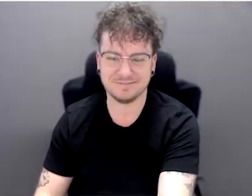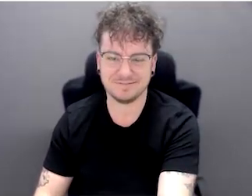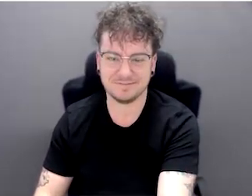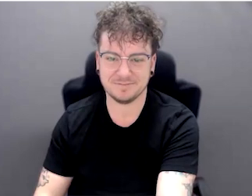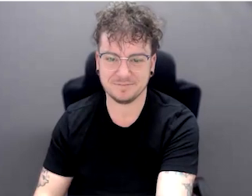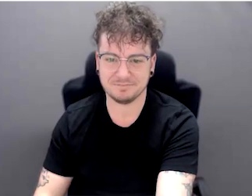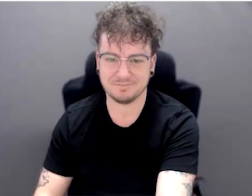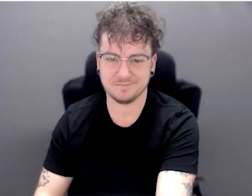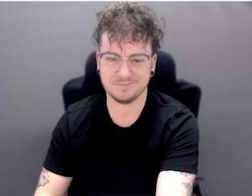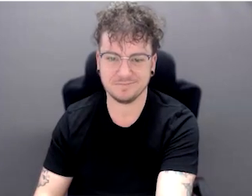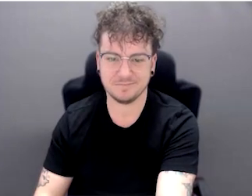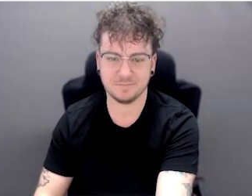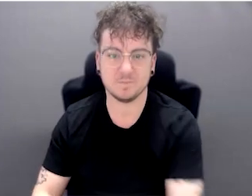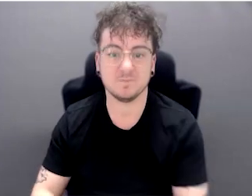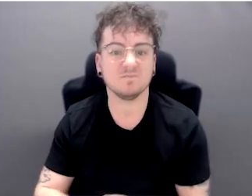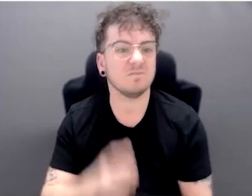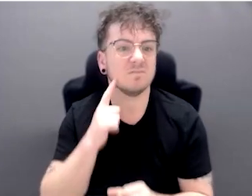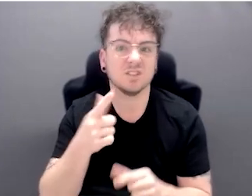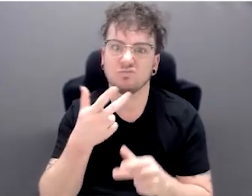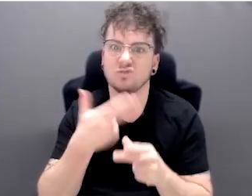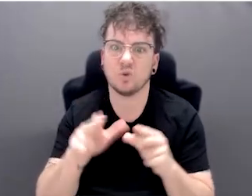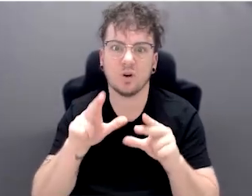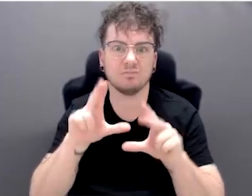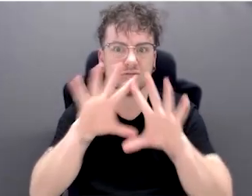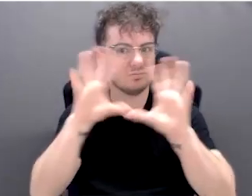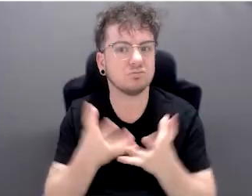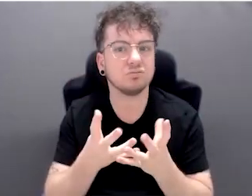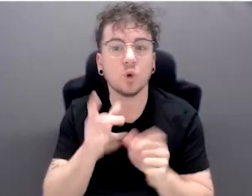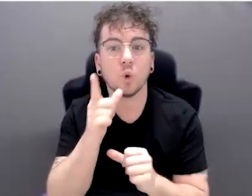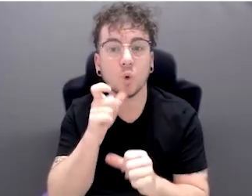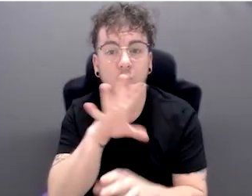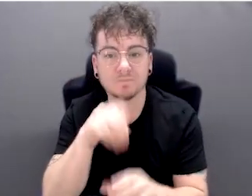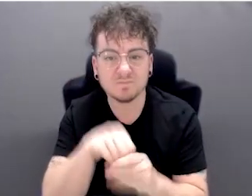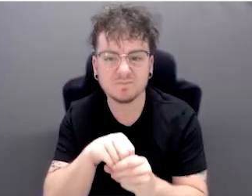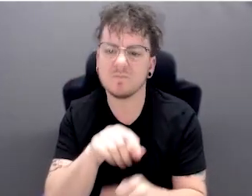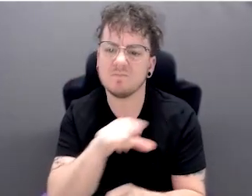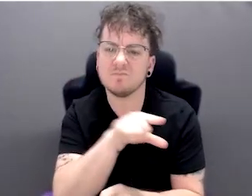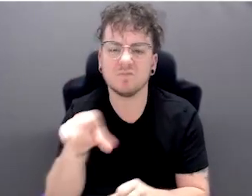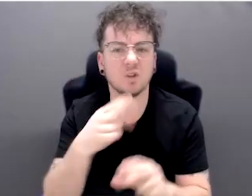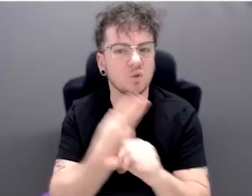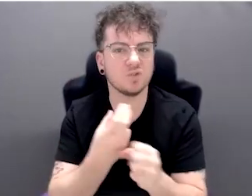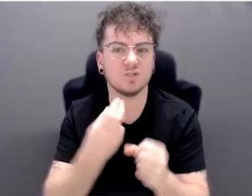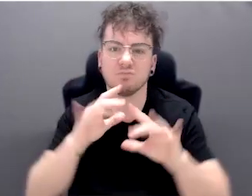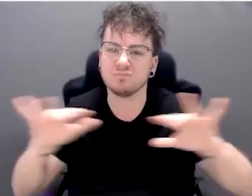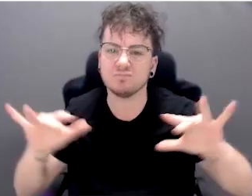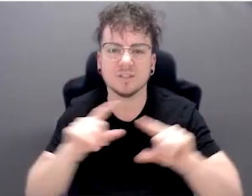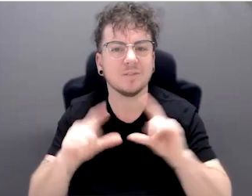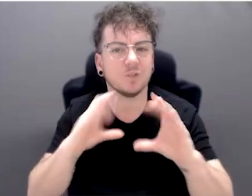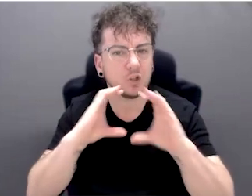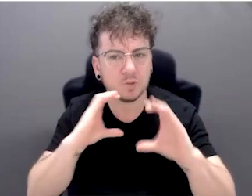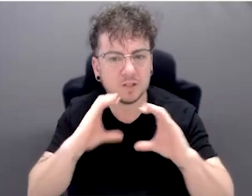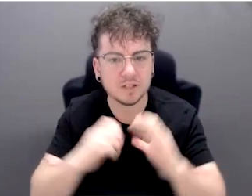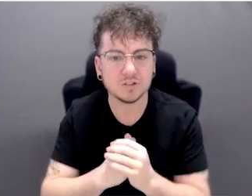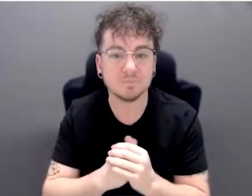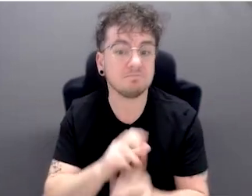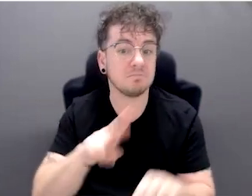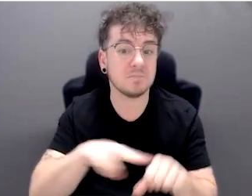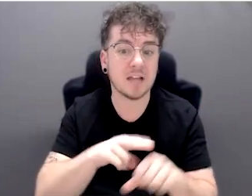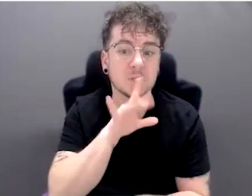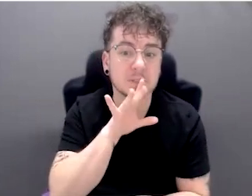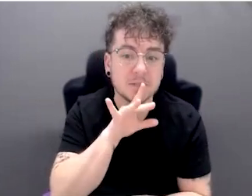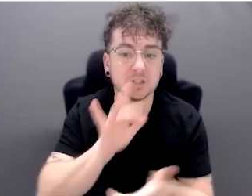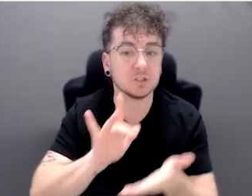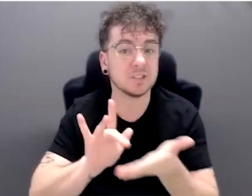To provide a very brief snapshot of the participants, they used a variety of communication methods, including natural speech, tablets or